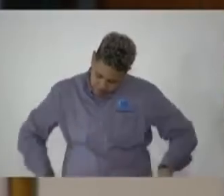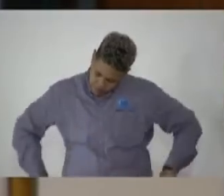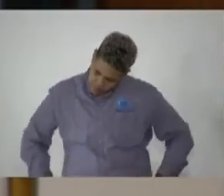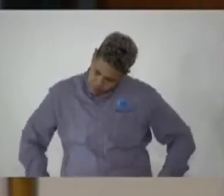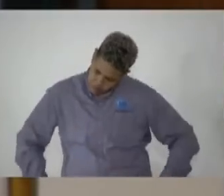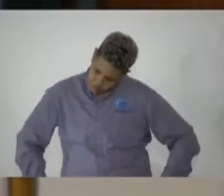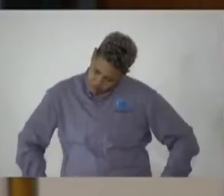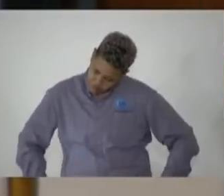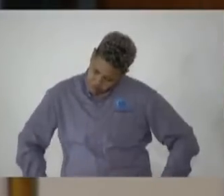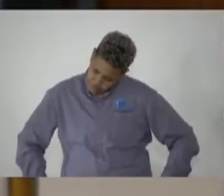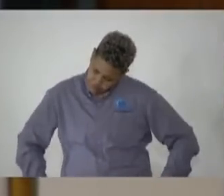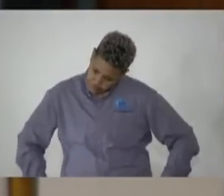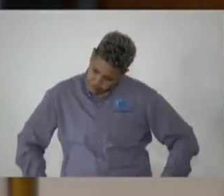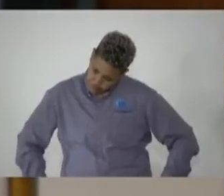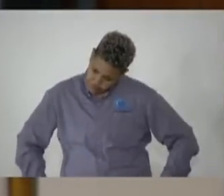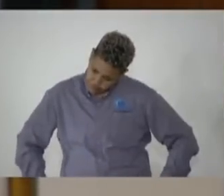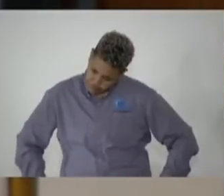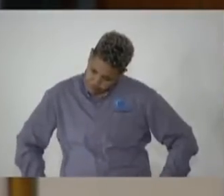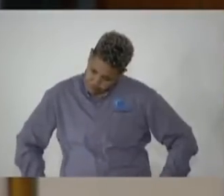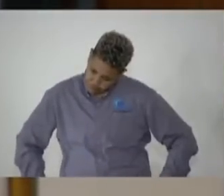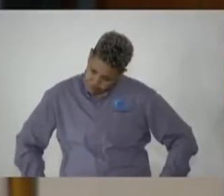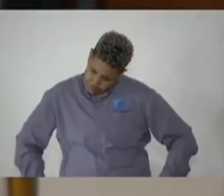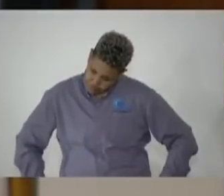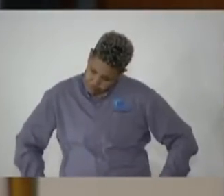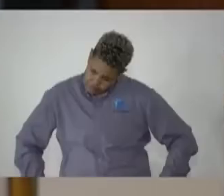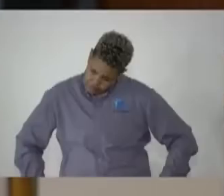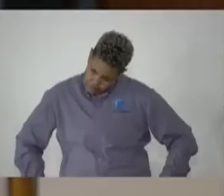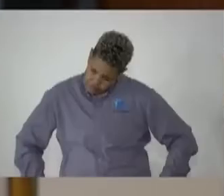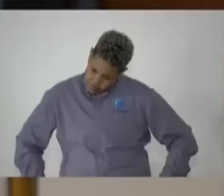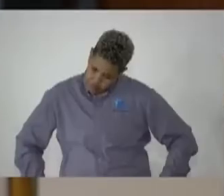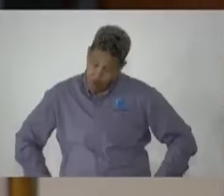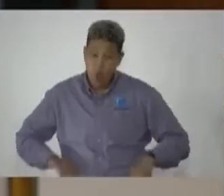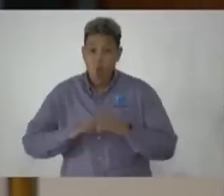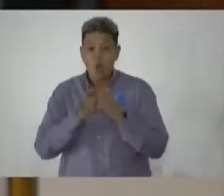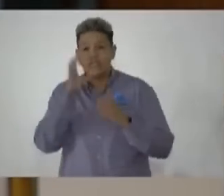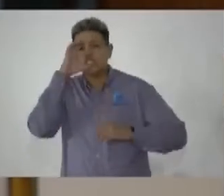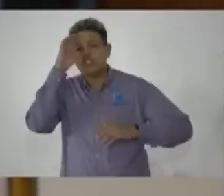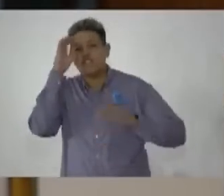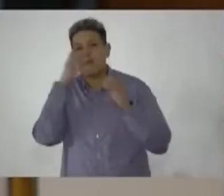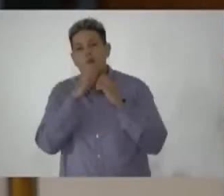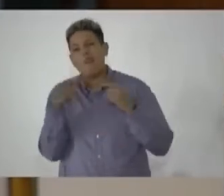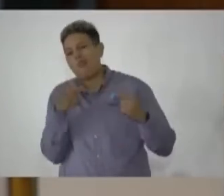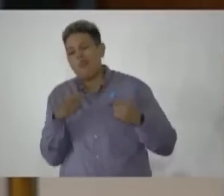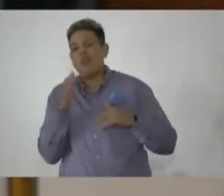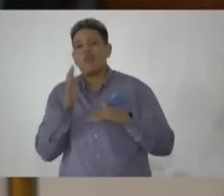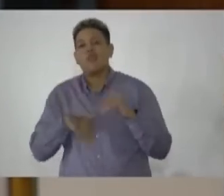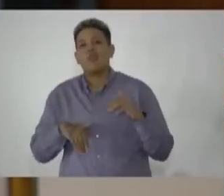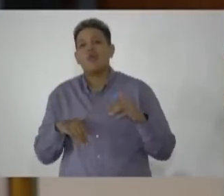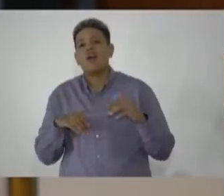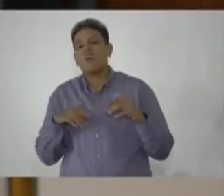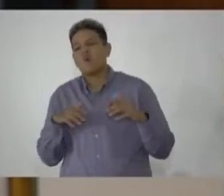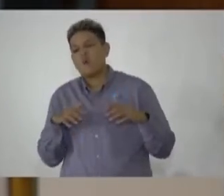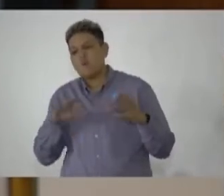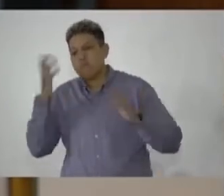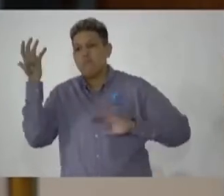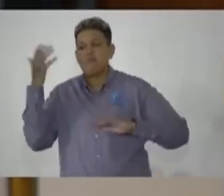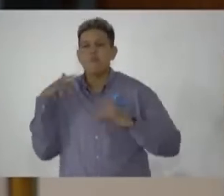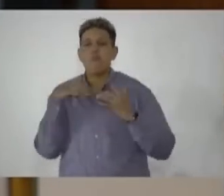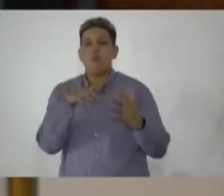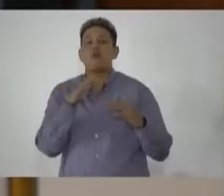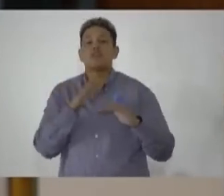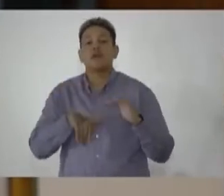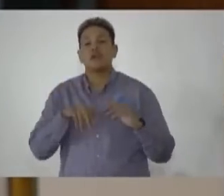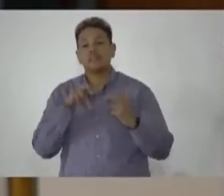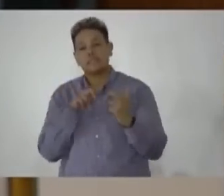reach for more divisive and violent outcomes as opposed to understanding how to sit and really talk